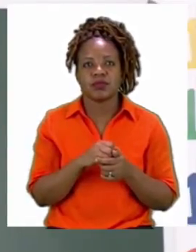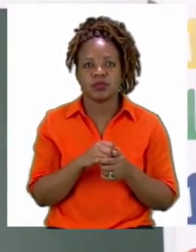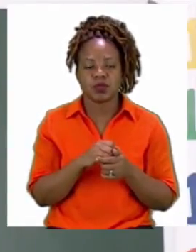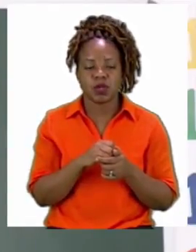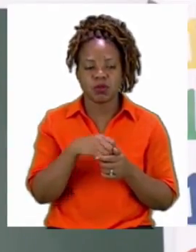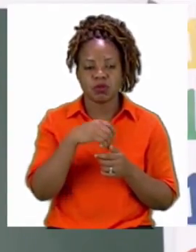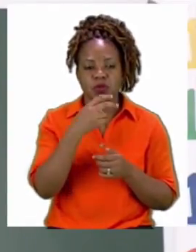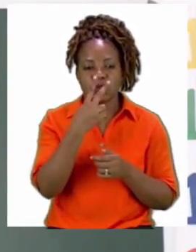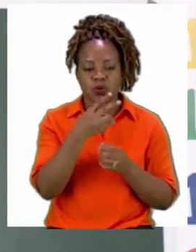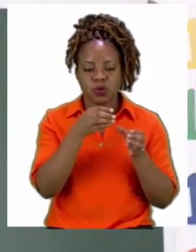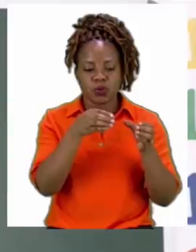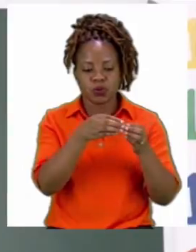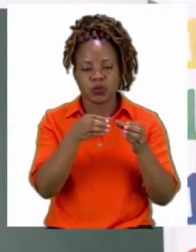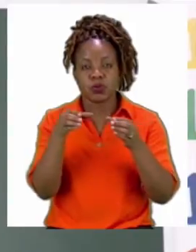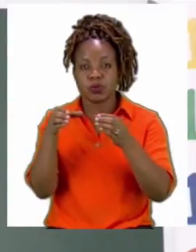sets. 1,